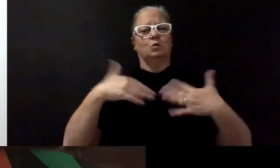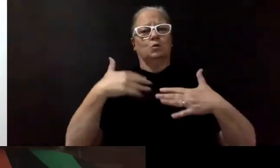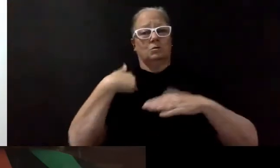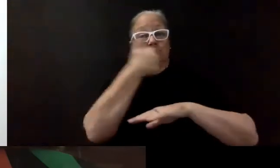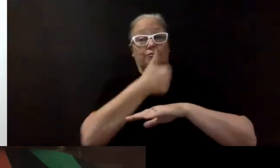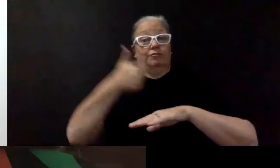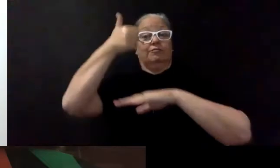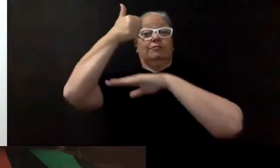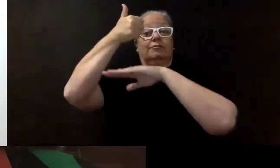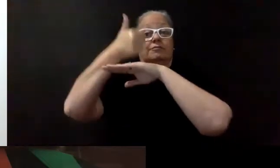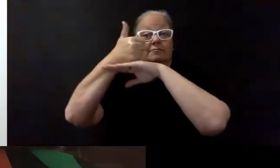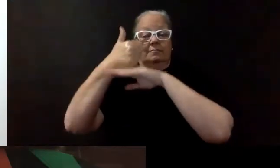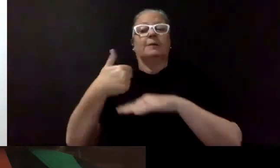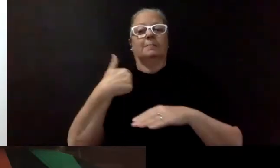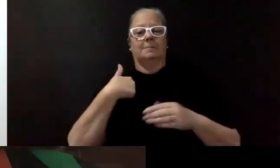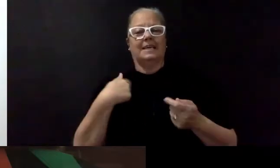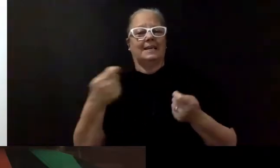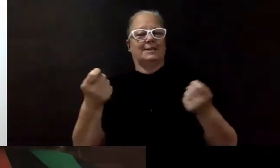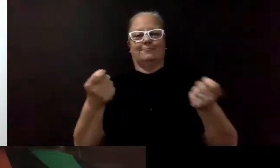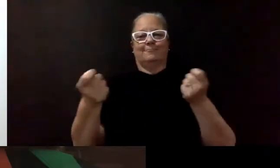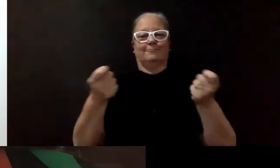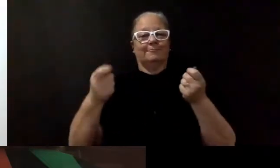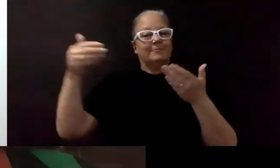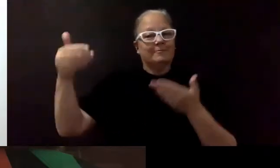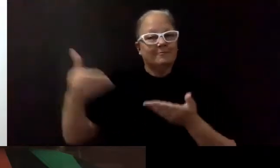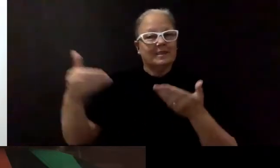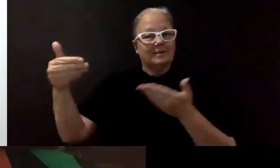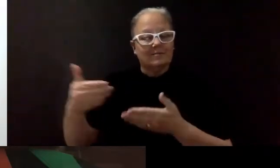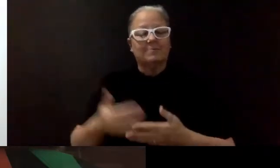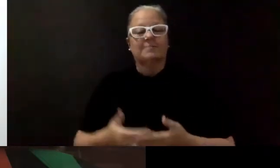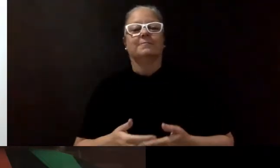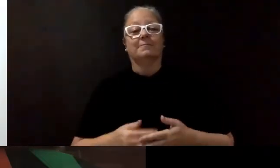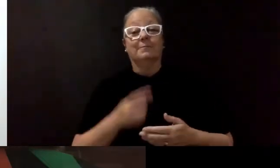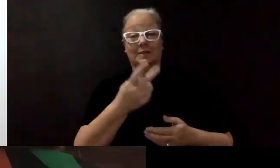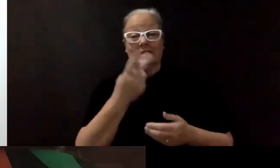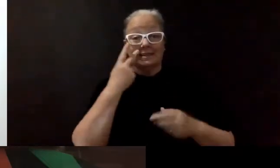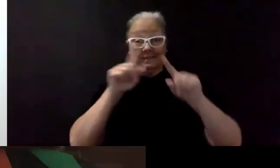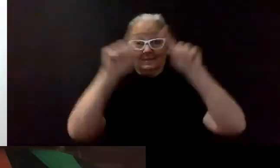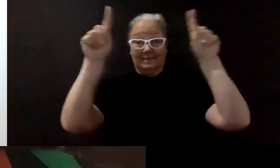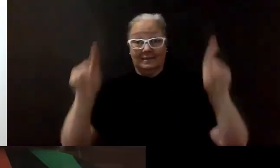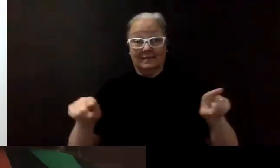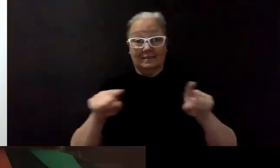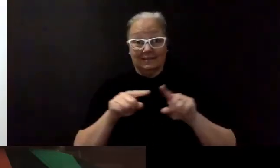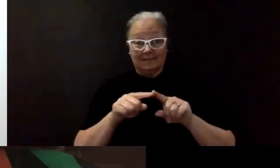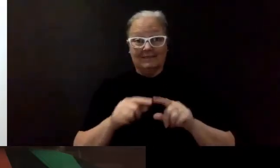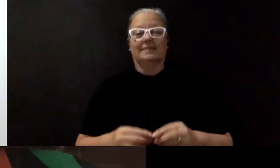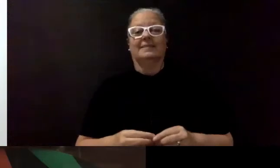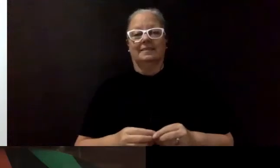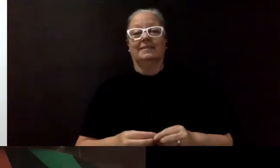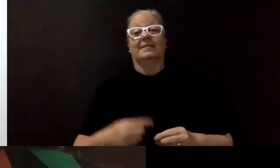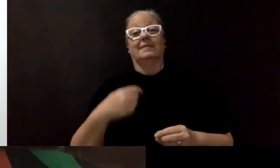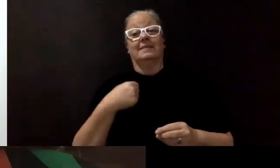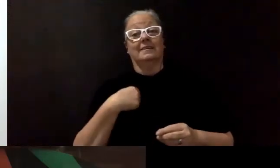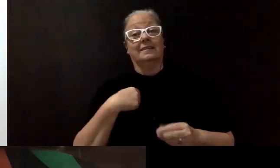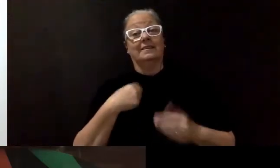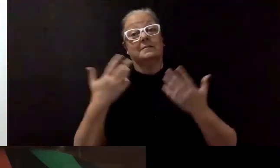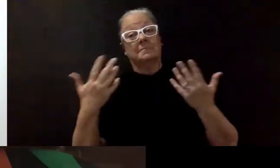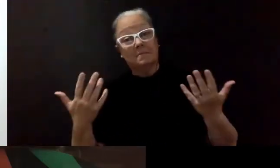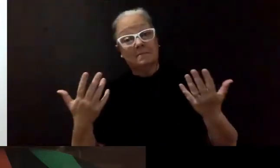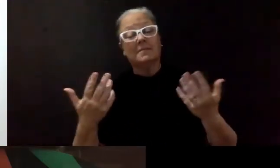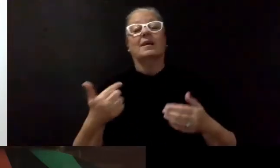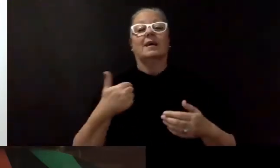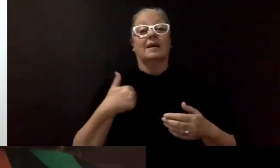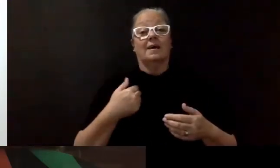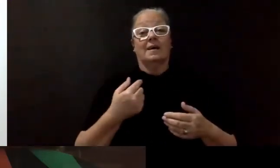host. Now on your screen, you can see a 44-year-old man,